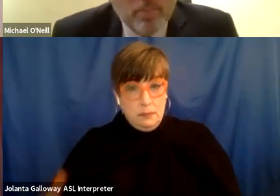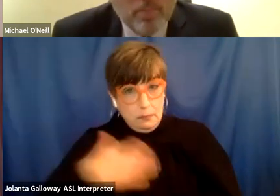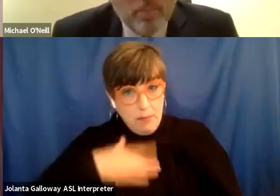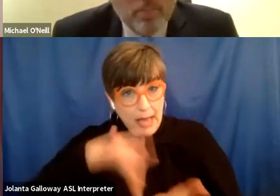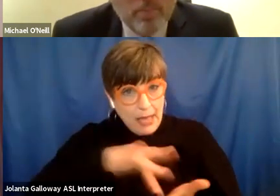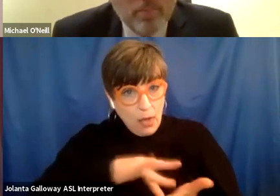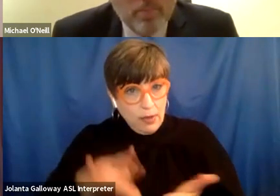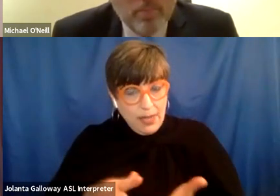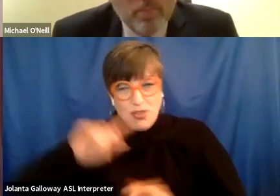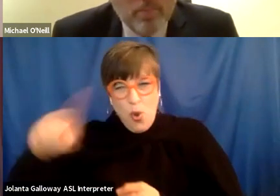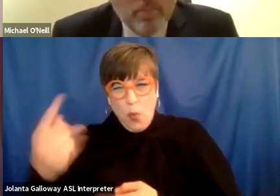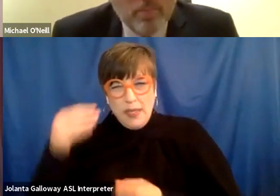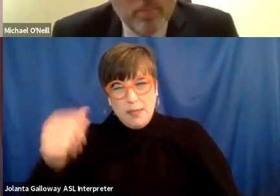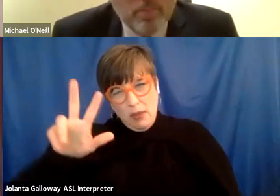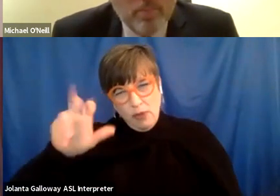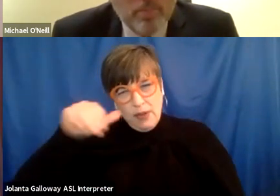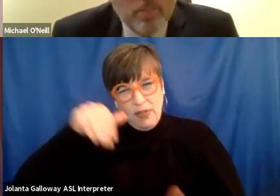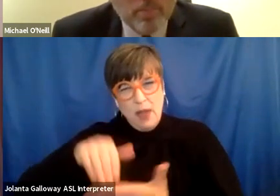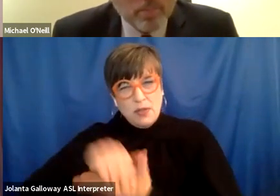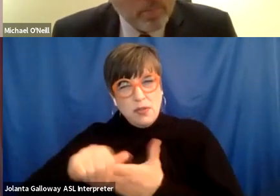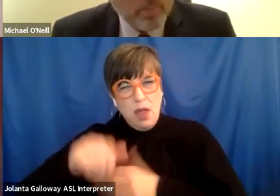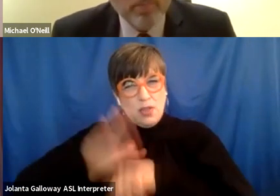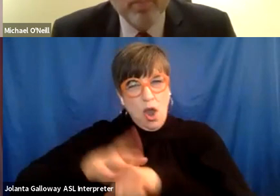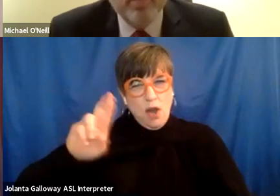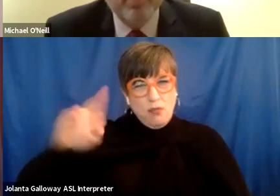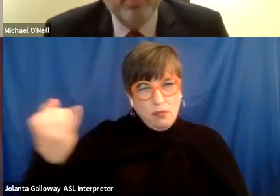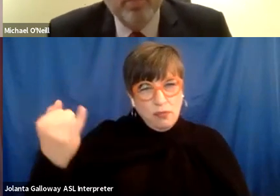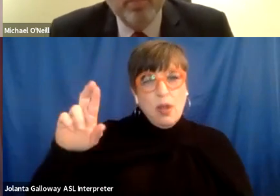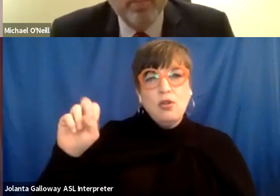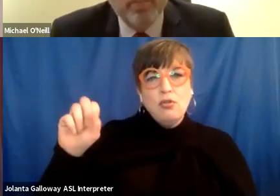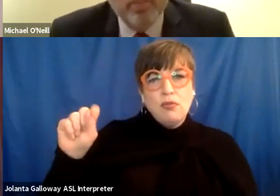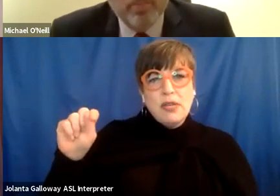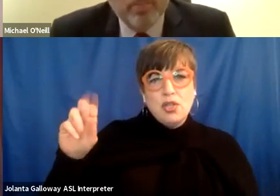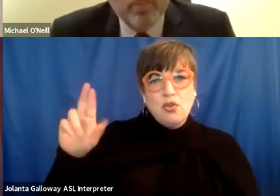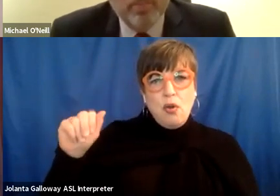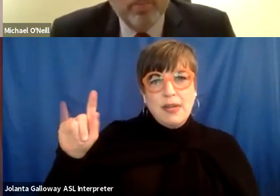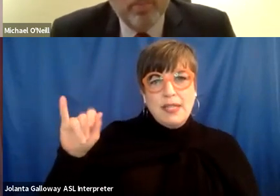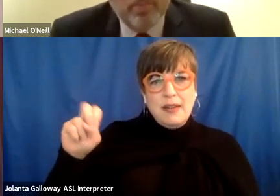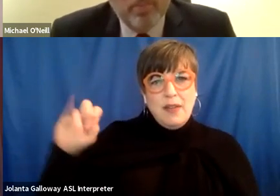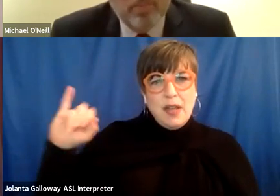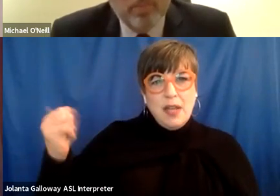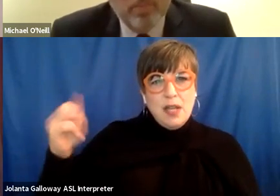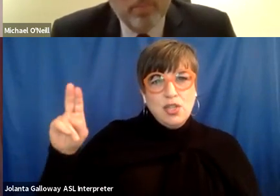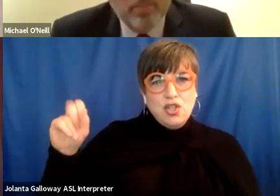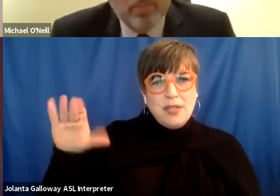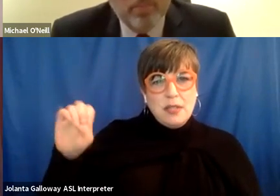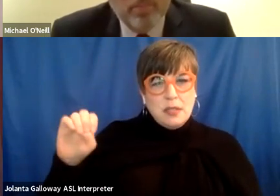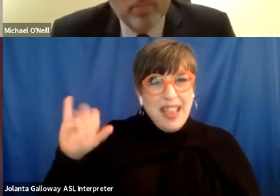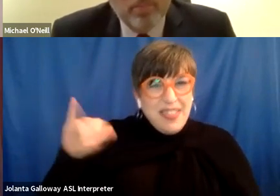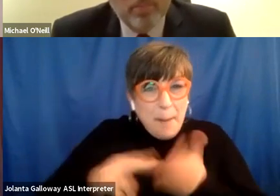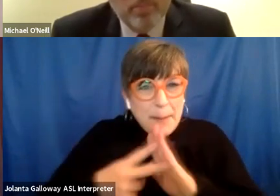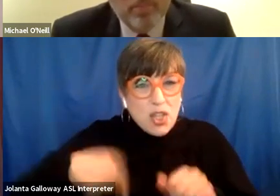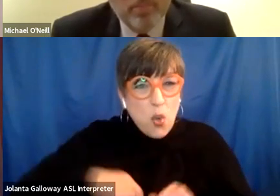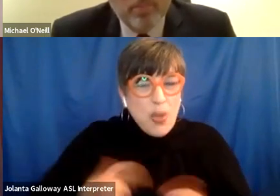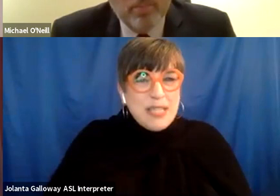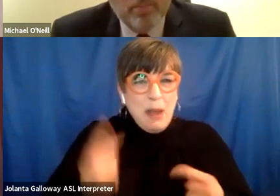approximately $300,000 on restorative justice. This means that we spend 13 times more money on school police than